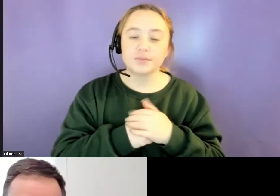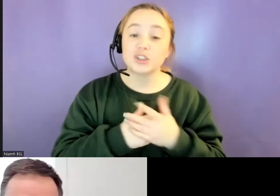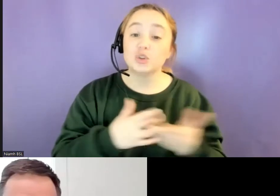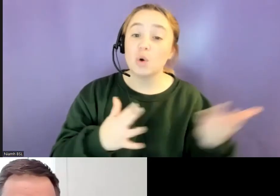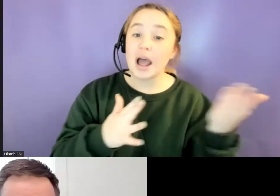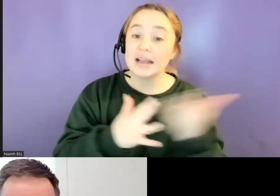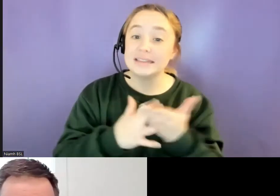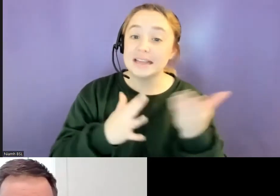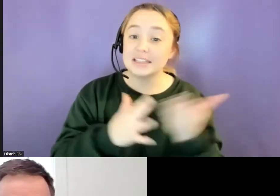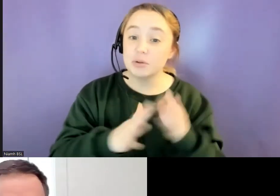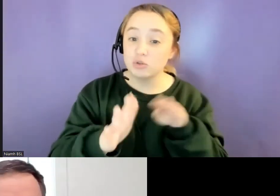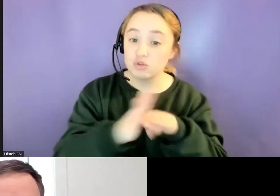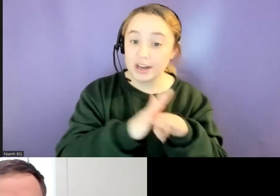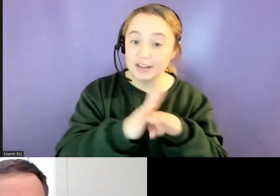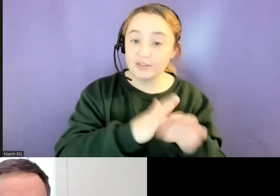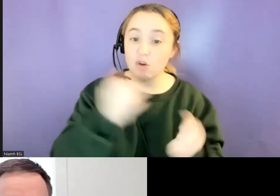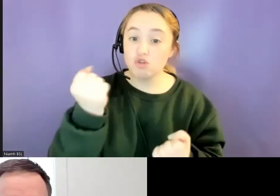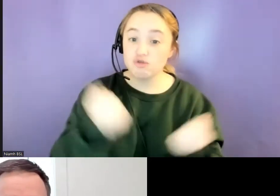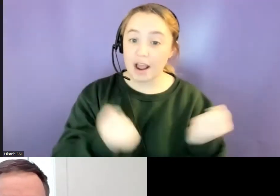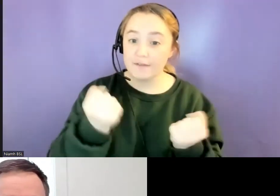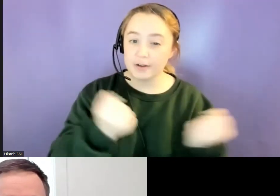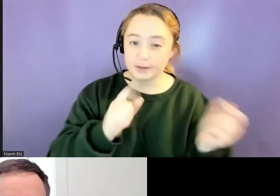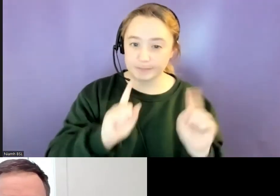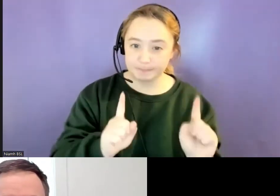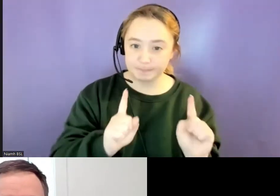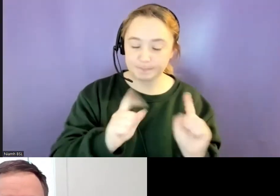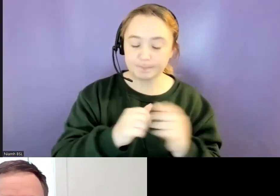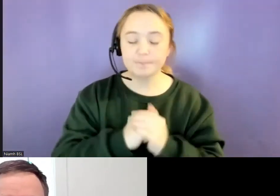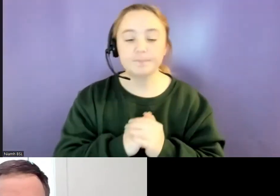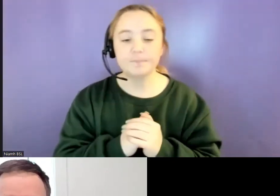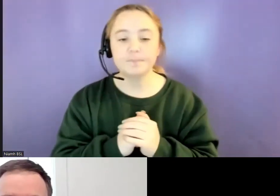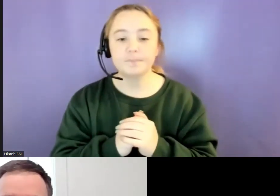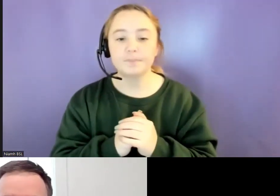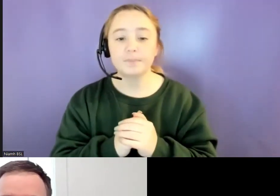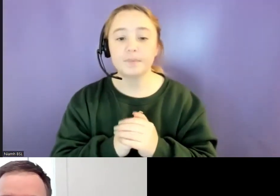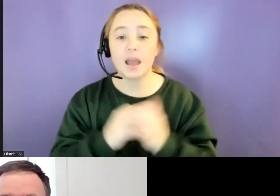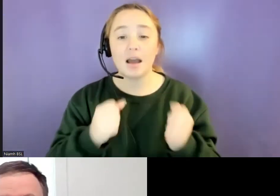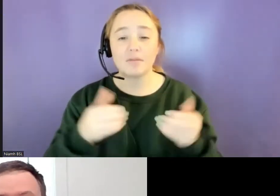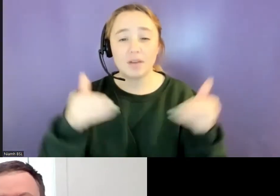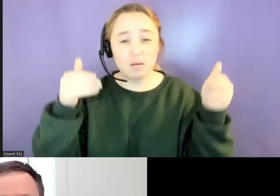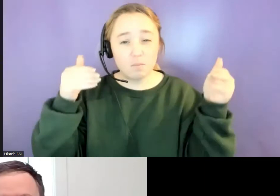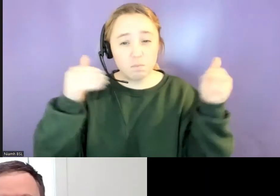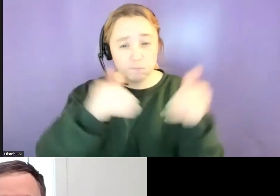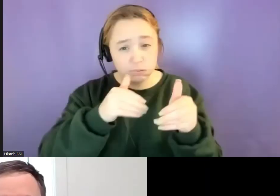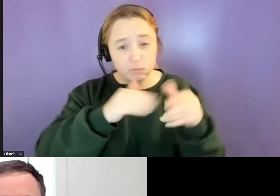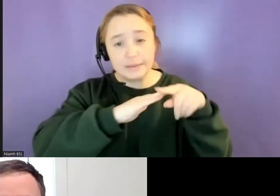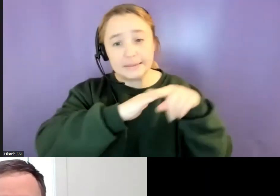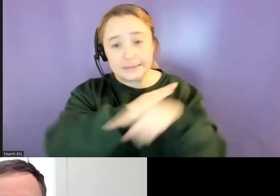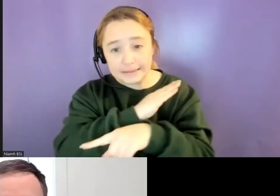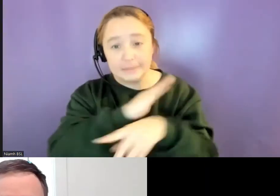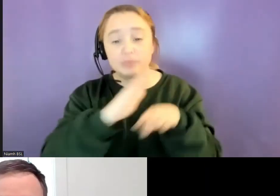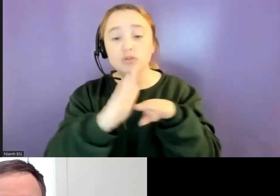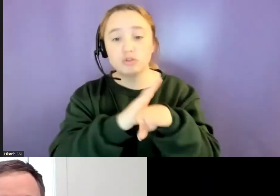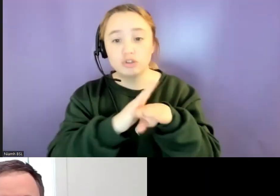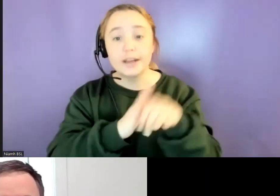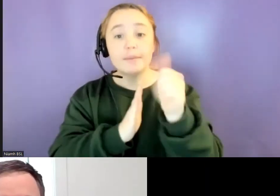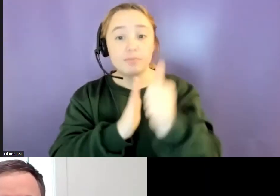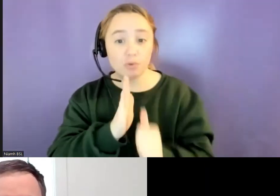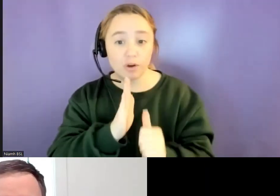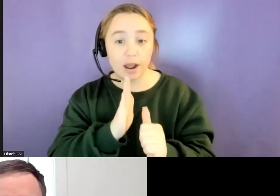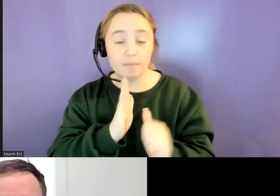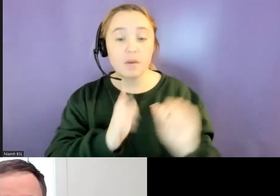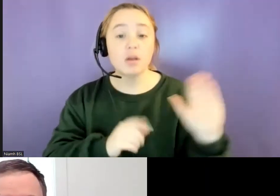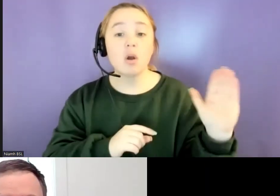that drivers go through, we have a very intensive training programme that every driving